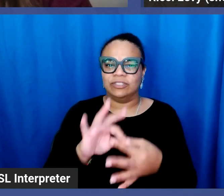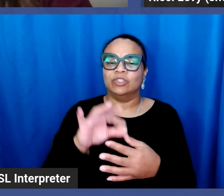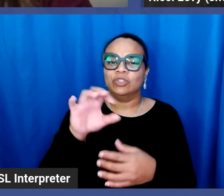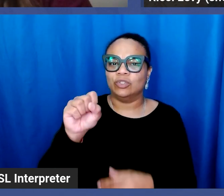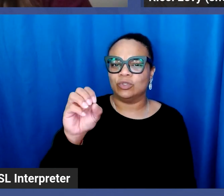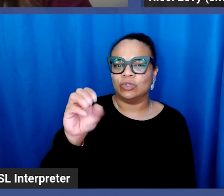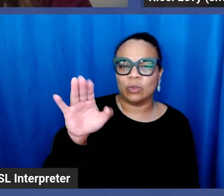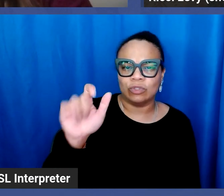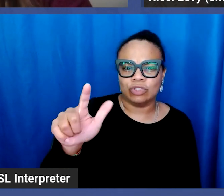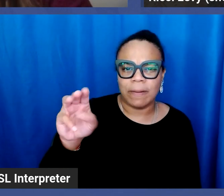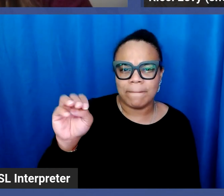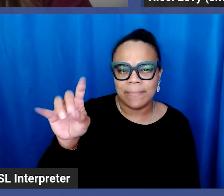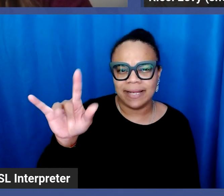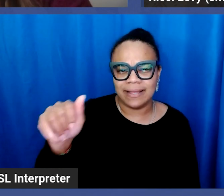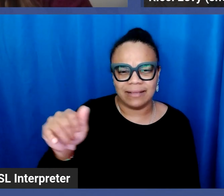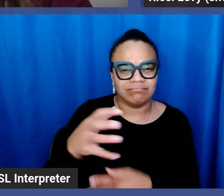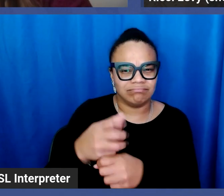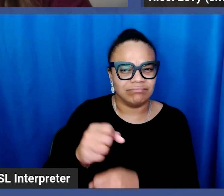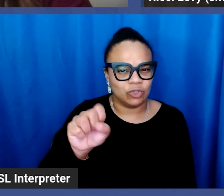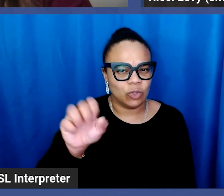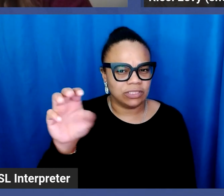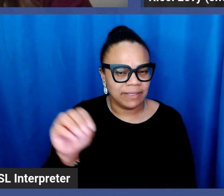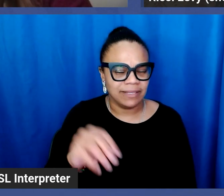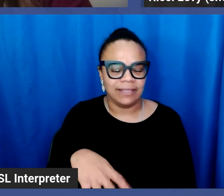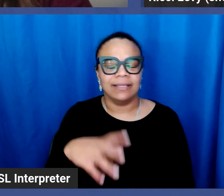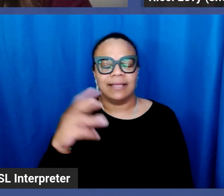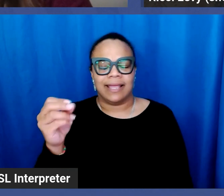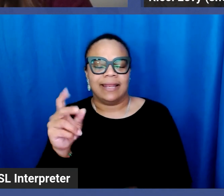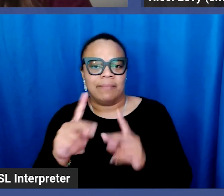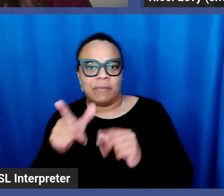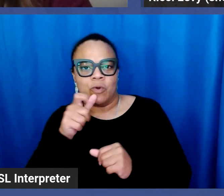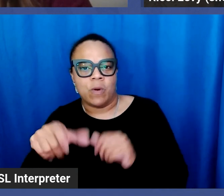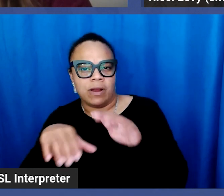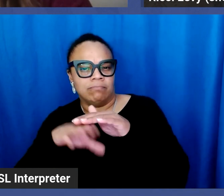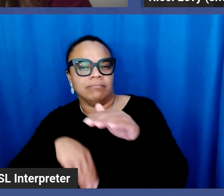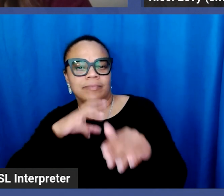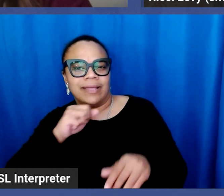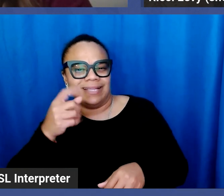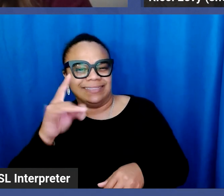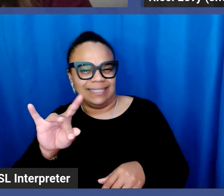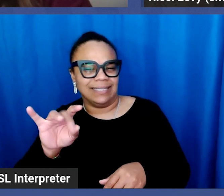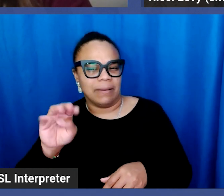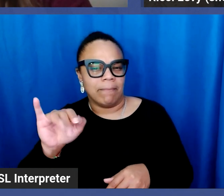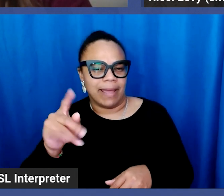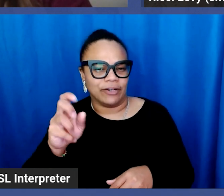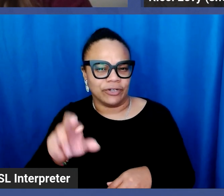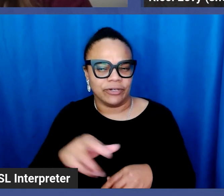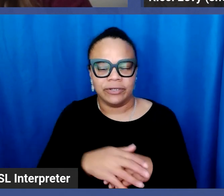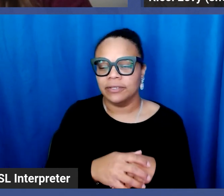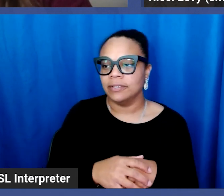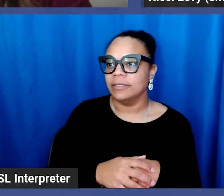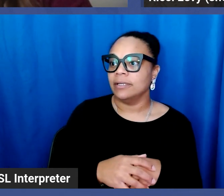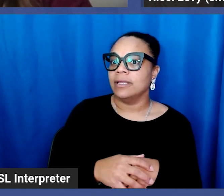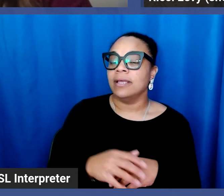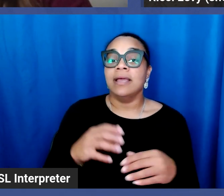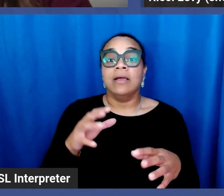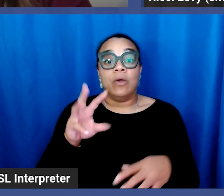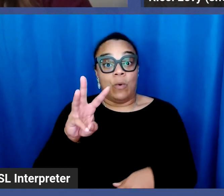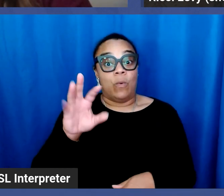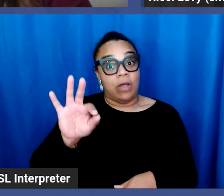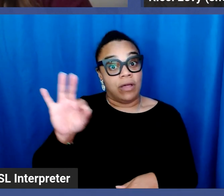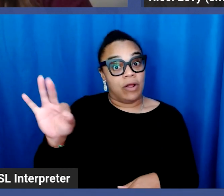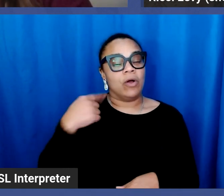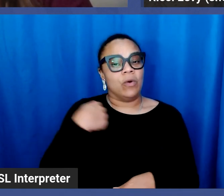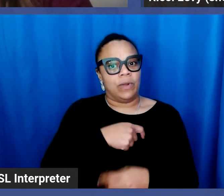are minors. And while Woodhull advocates specifically for adults, folks who are 18 and up and their